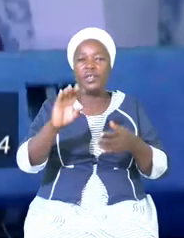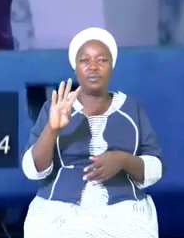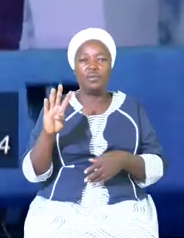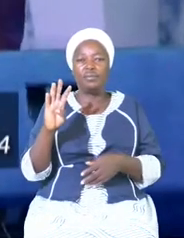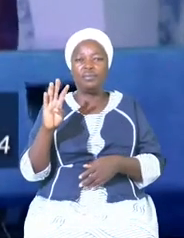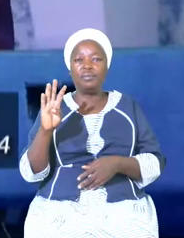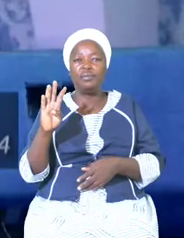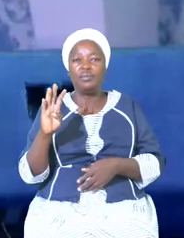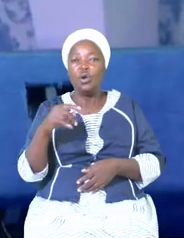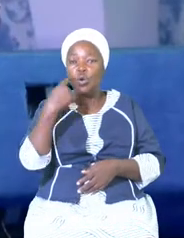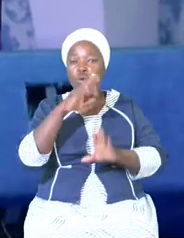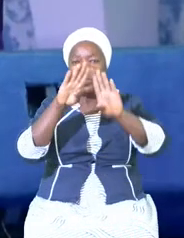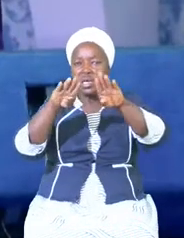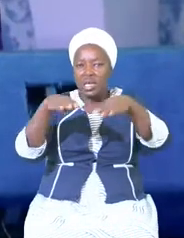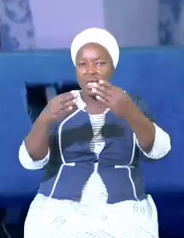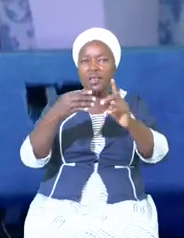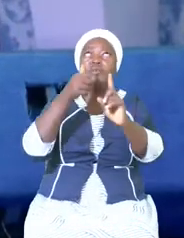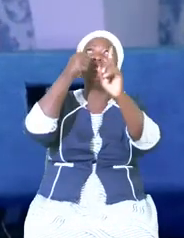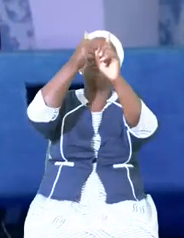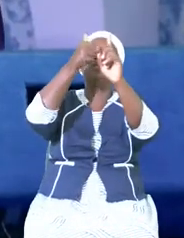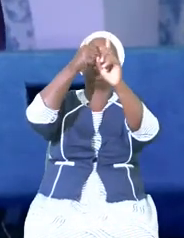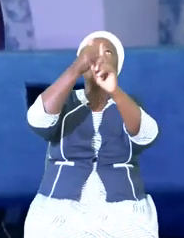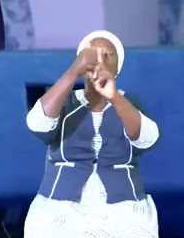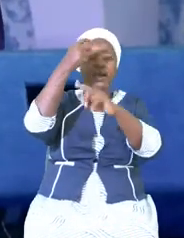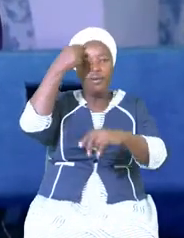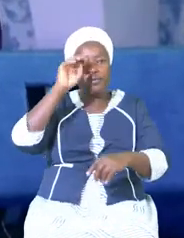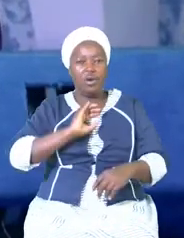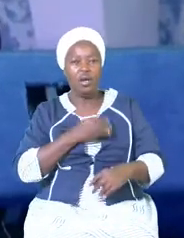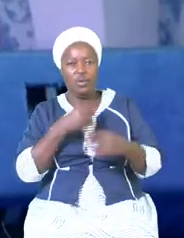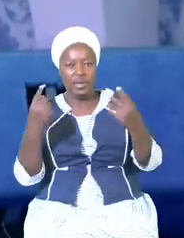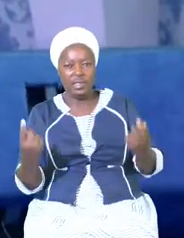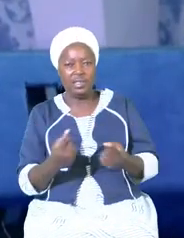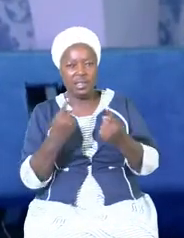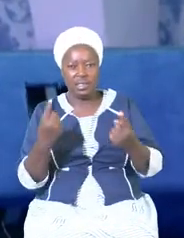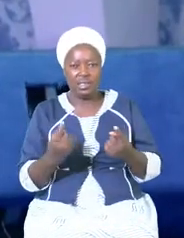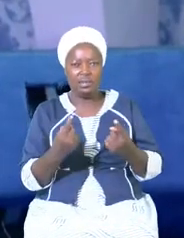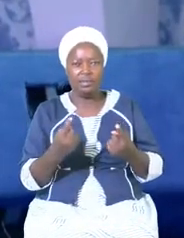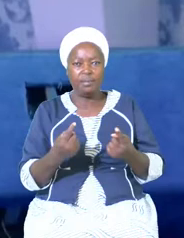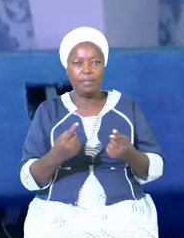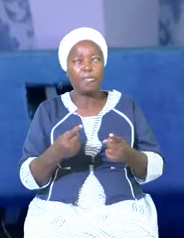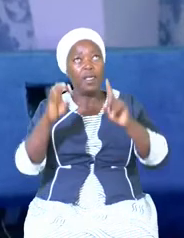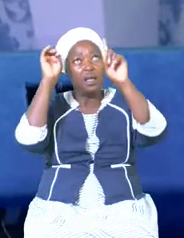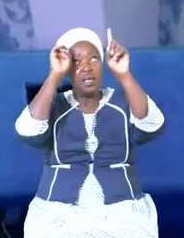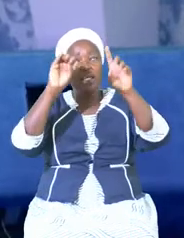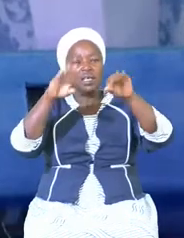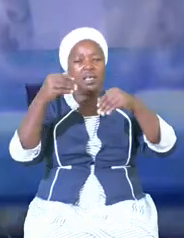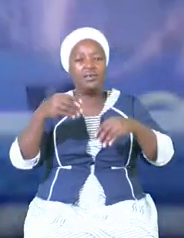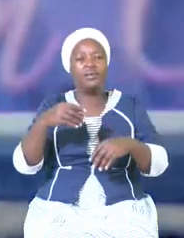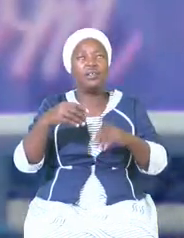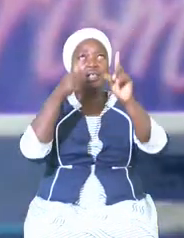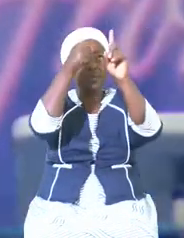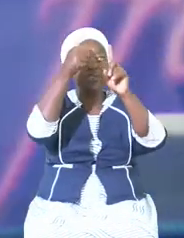Who gave himself for our sins? He gave himself, remember